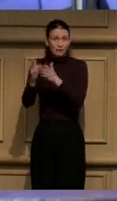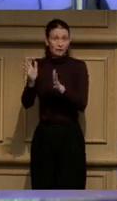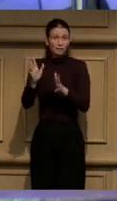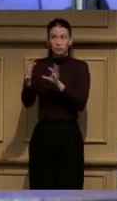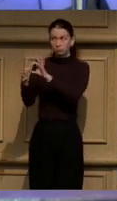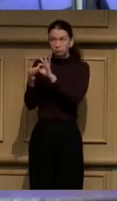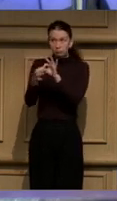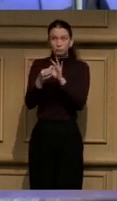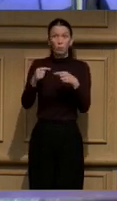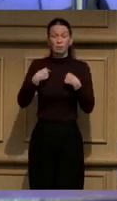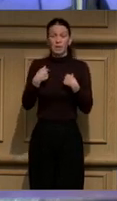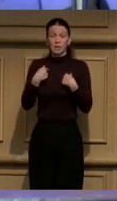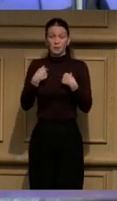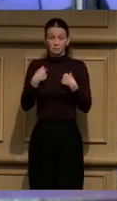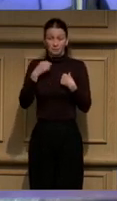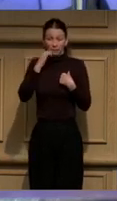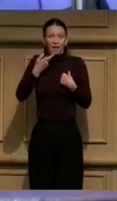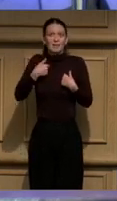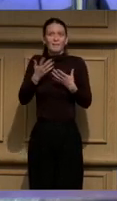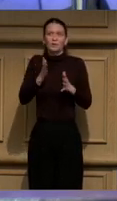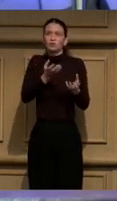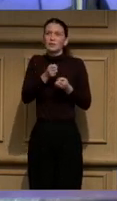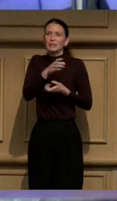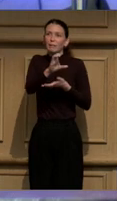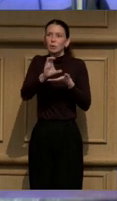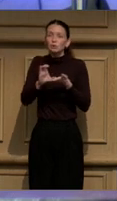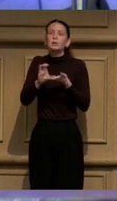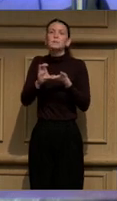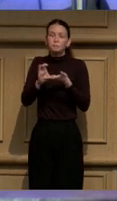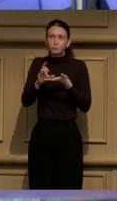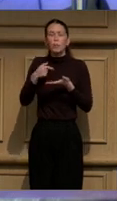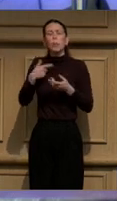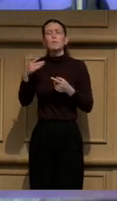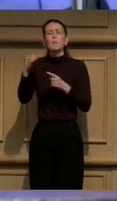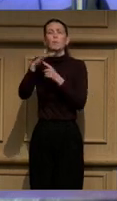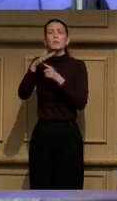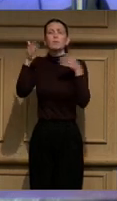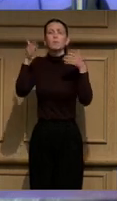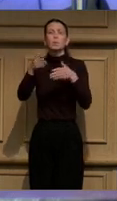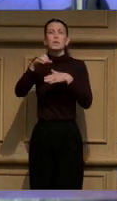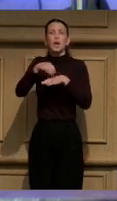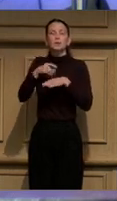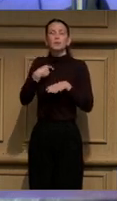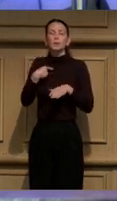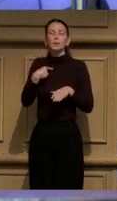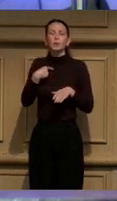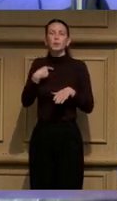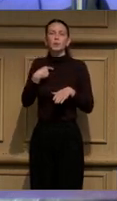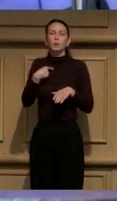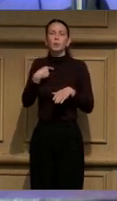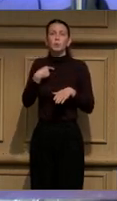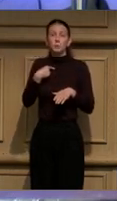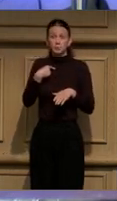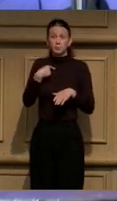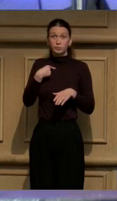2018 with this bursary. So I was mainly working on, so I have to say I coming